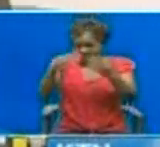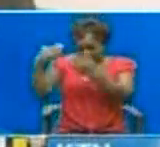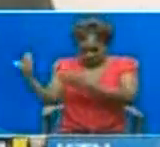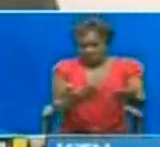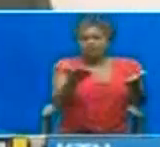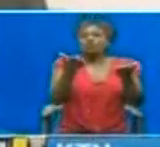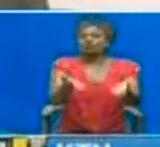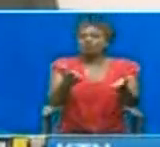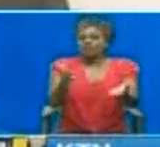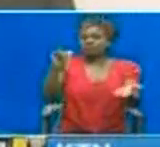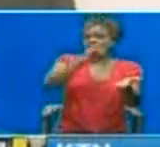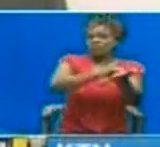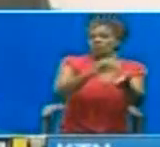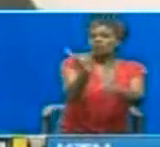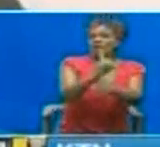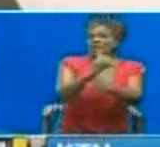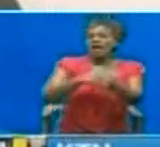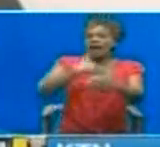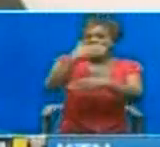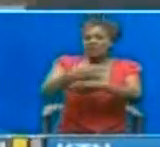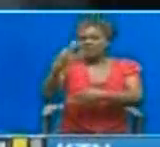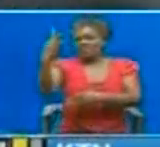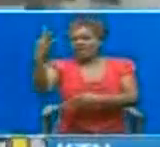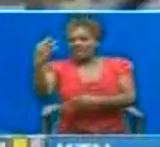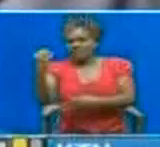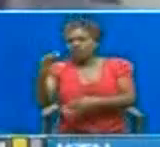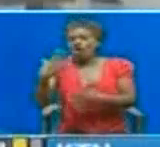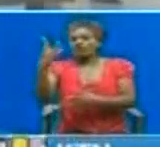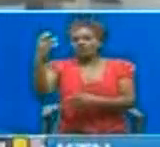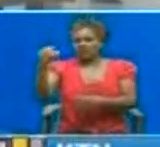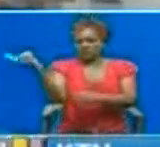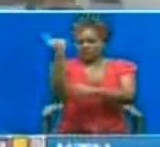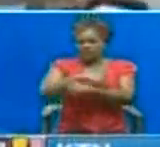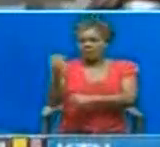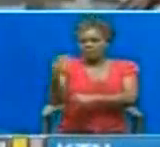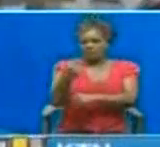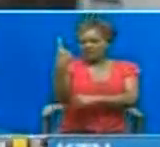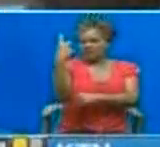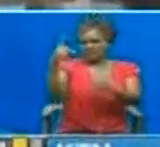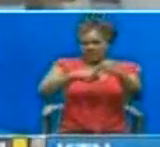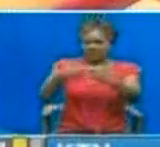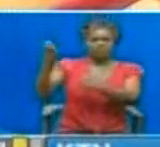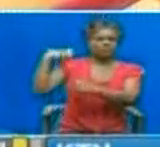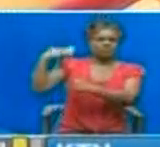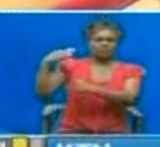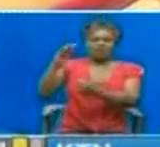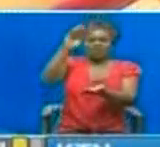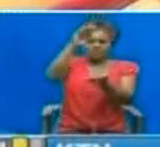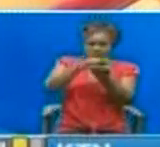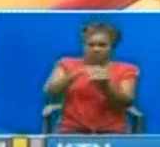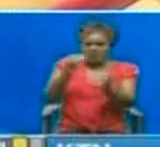today, will only arrive here after 30 to 45 days. In the last 6 months, the price of crude oil has dropped